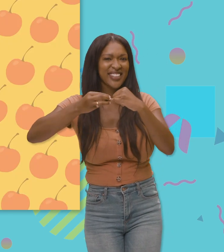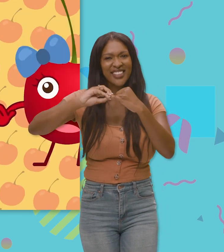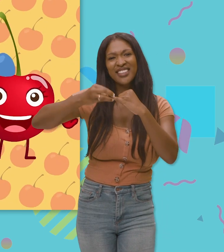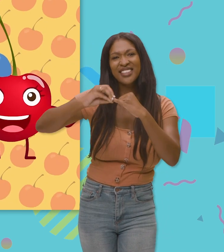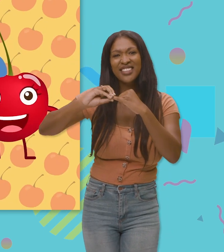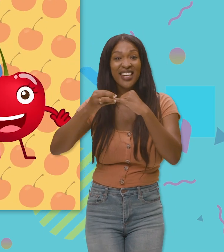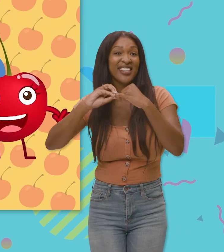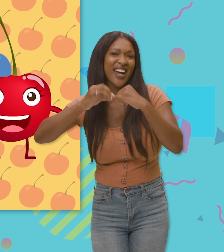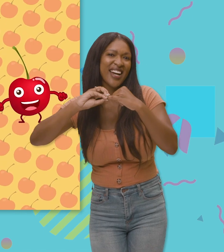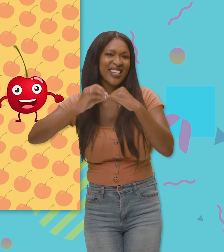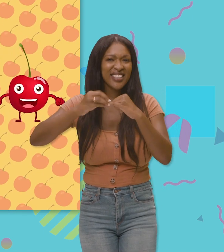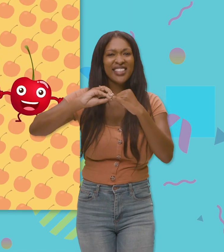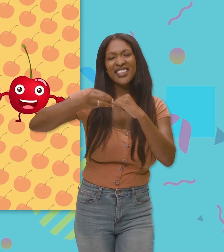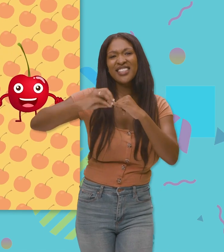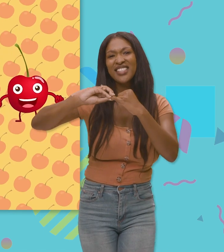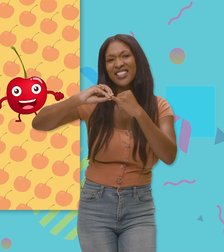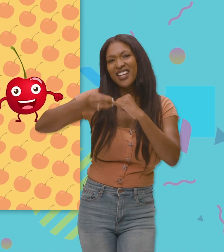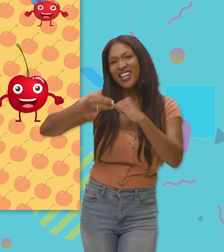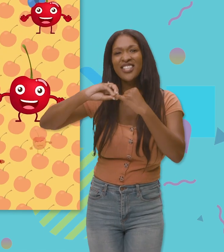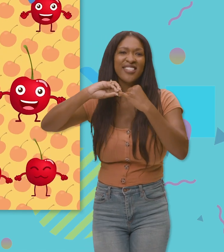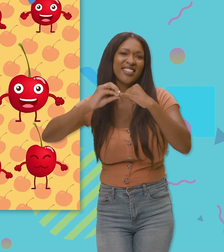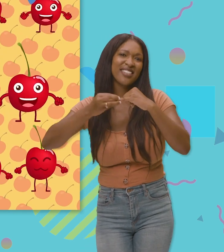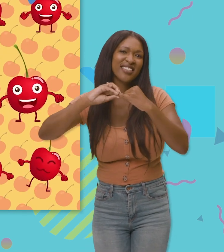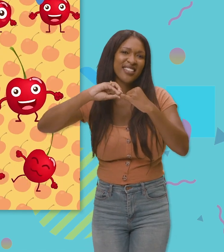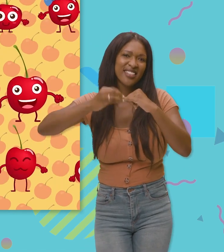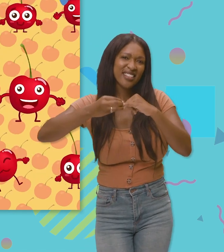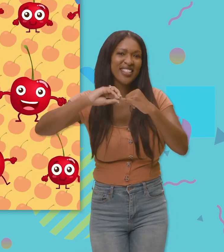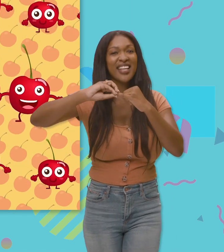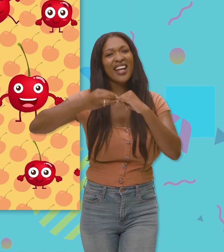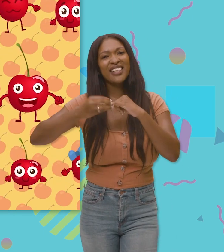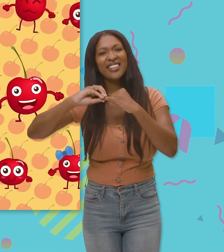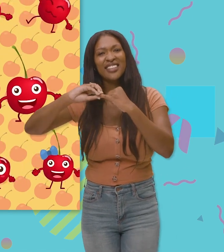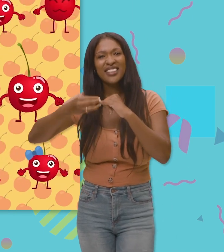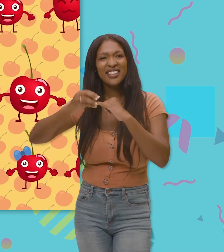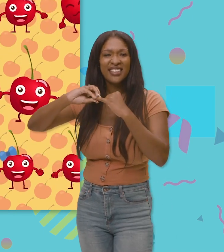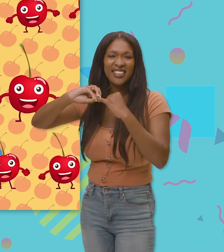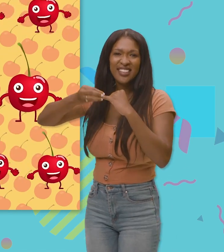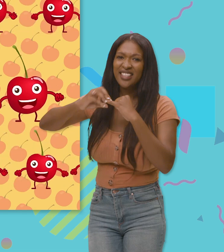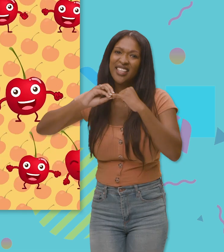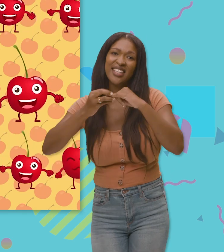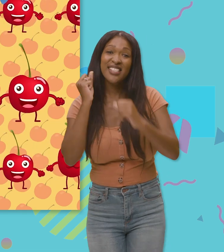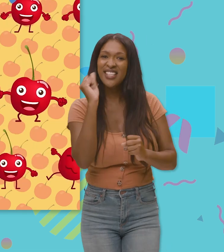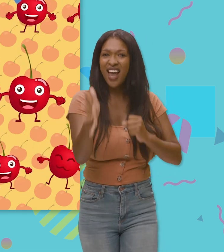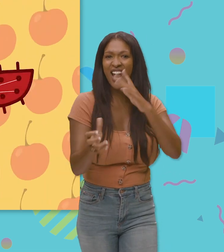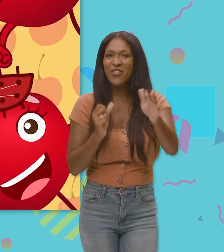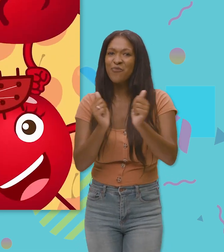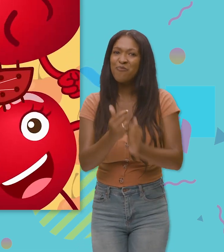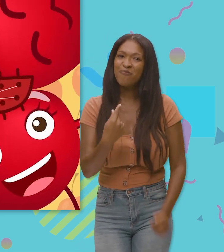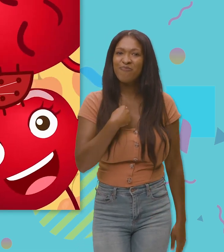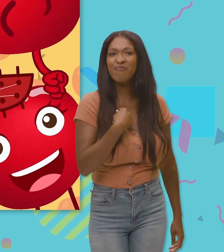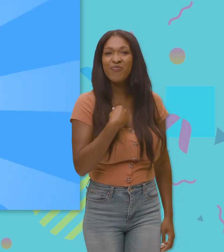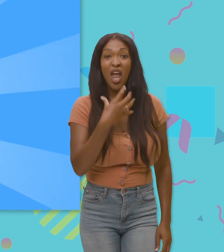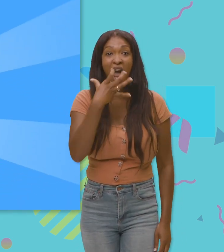Cherry, cherry, cherry song. Everybody now, cherry, cherry, cherry song.